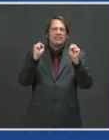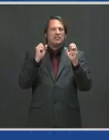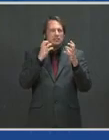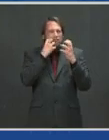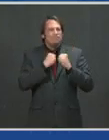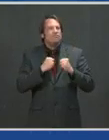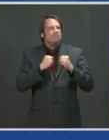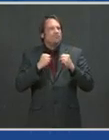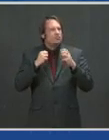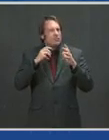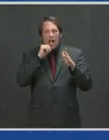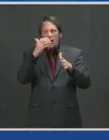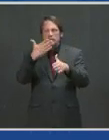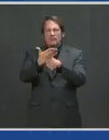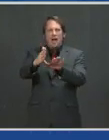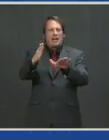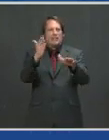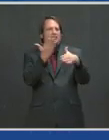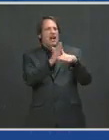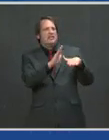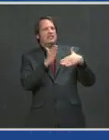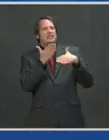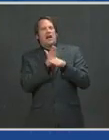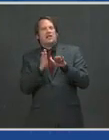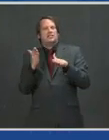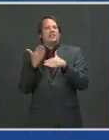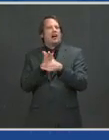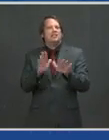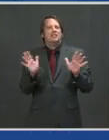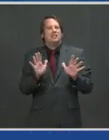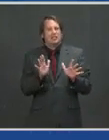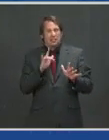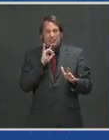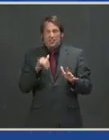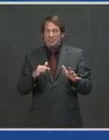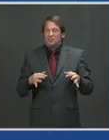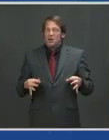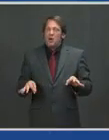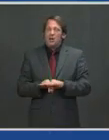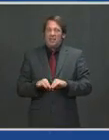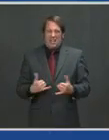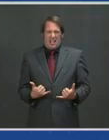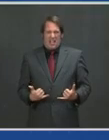the big things. This is the United States of America, for God's sake.